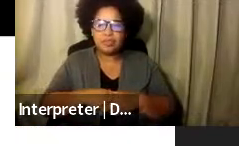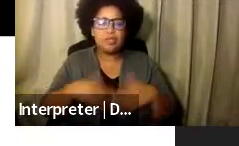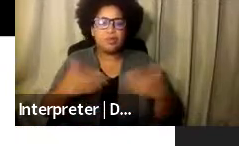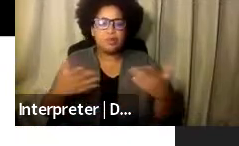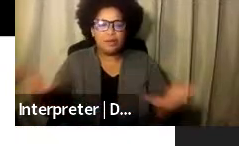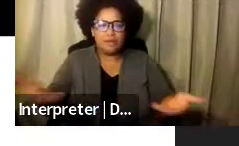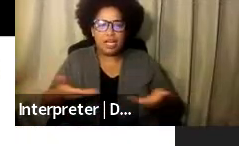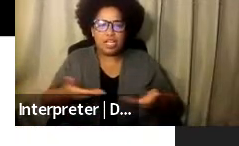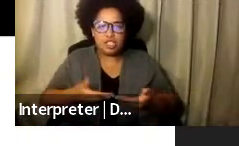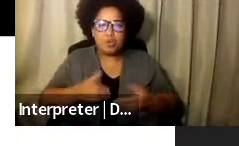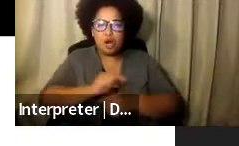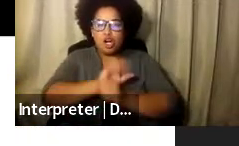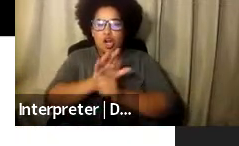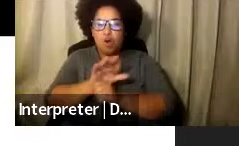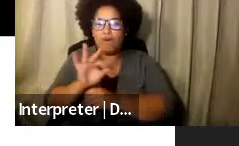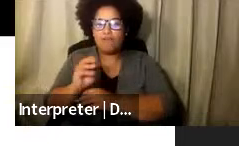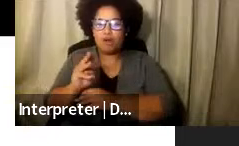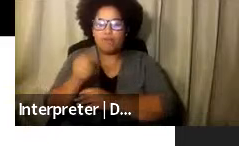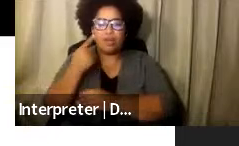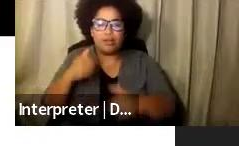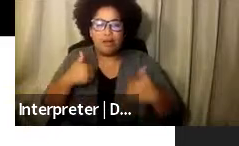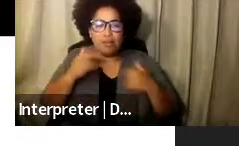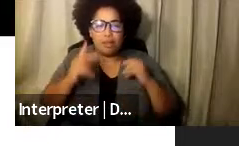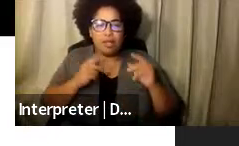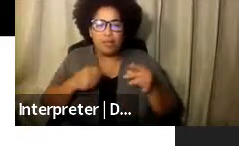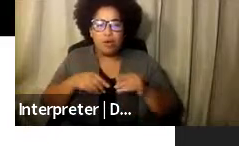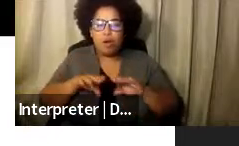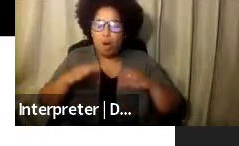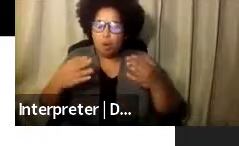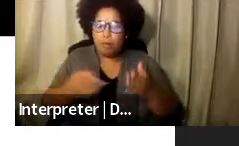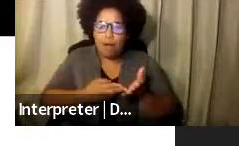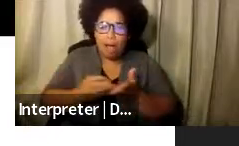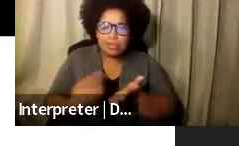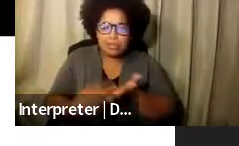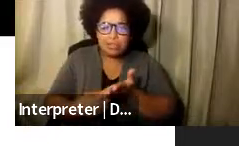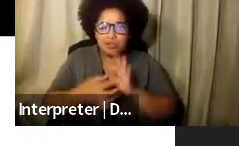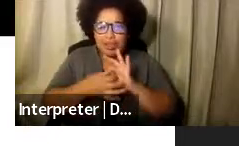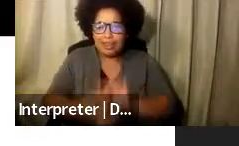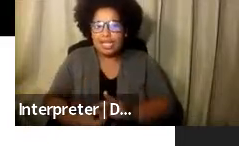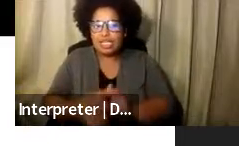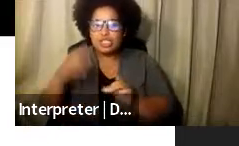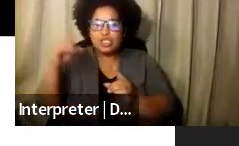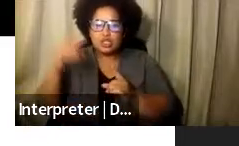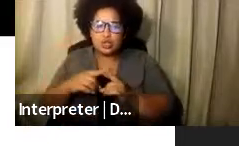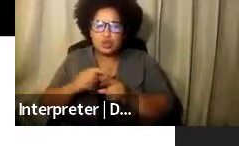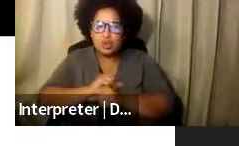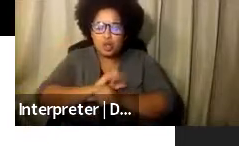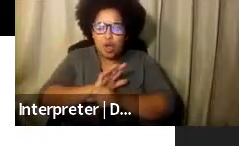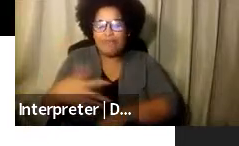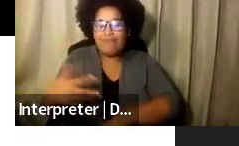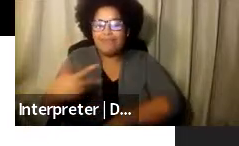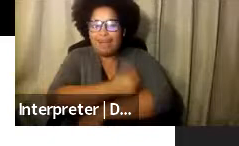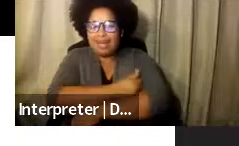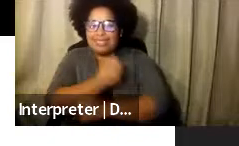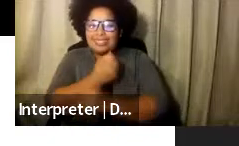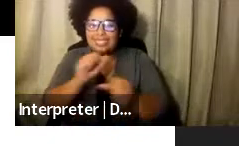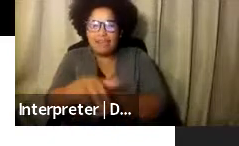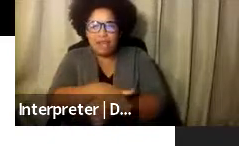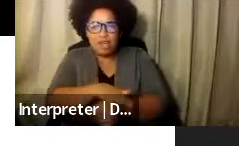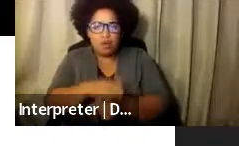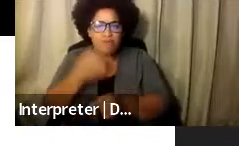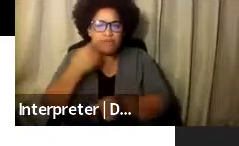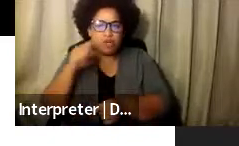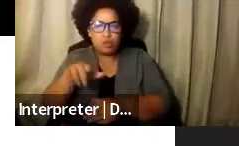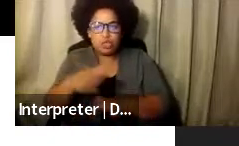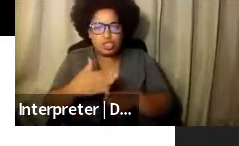Forum. It's a chance for young people to have open, honest discussions about COVID-19, about the pandemic, the vaccine. It's a safe space for youth